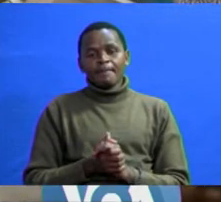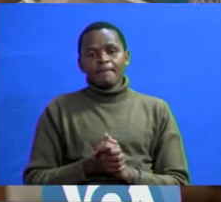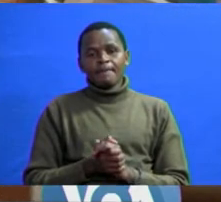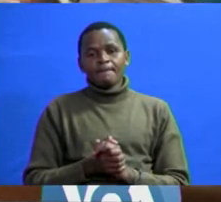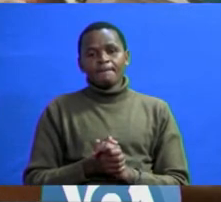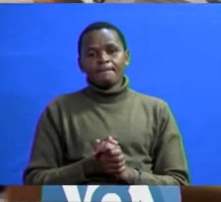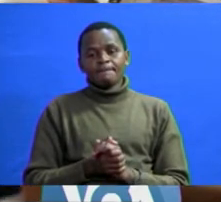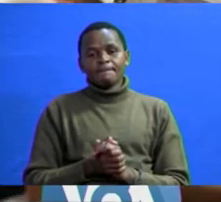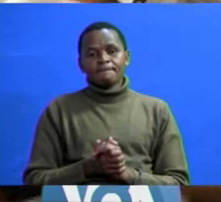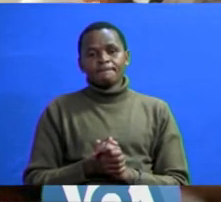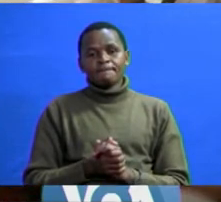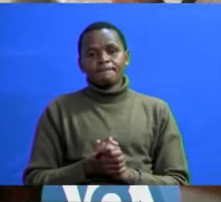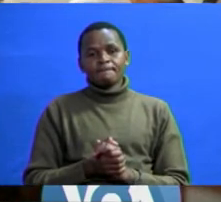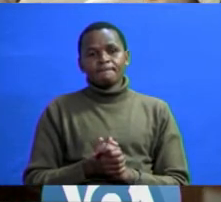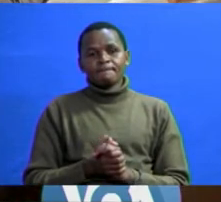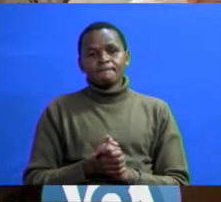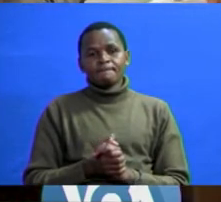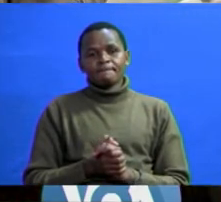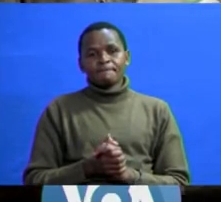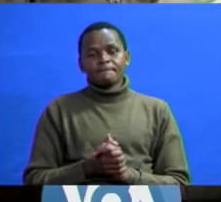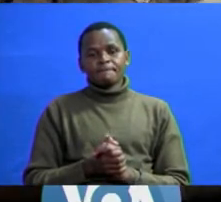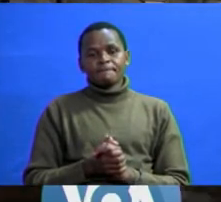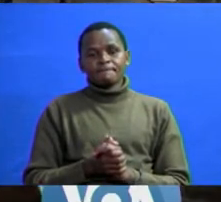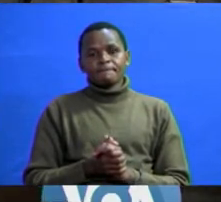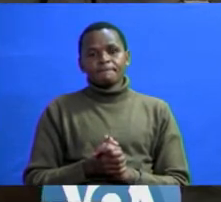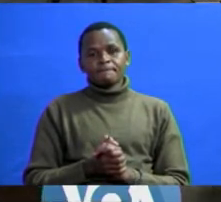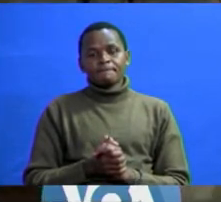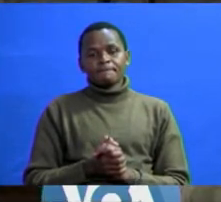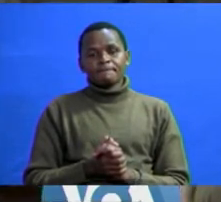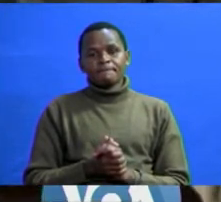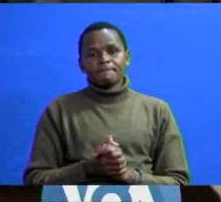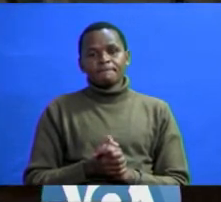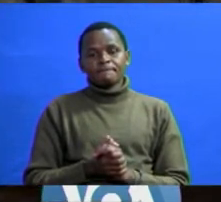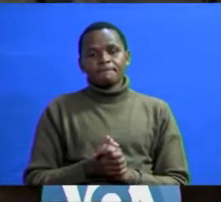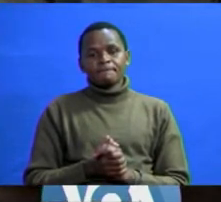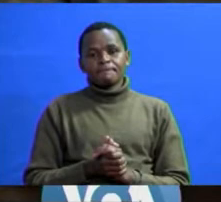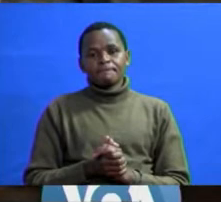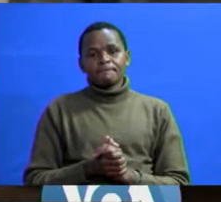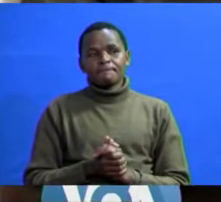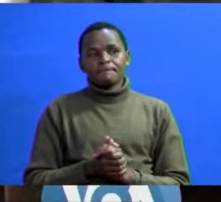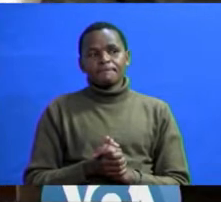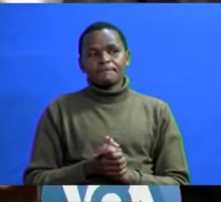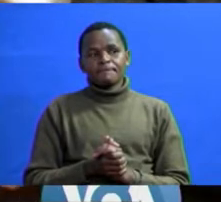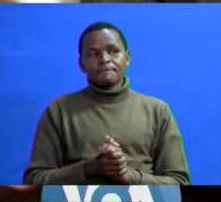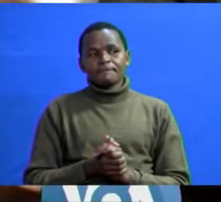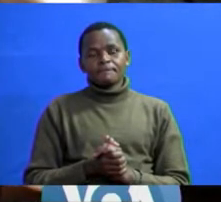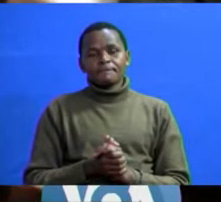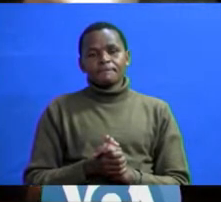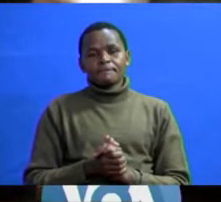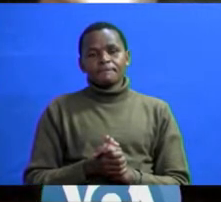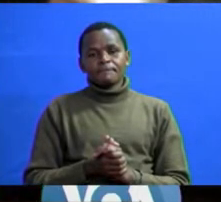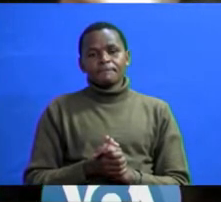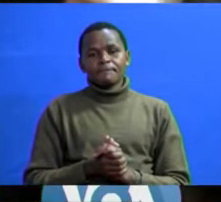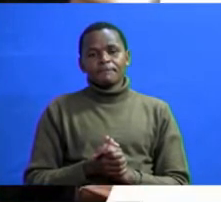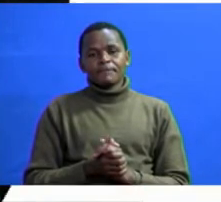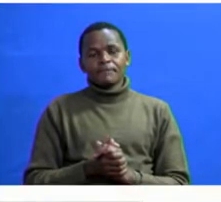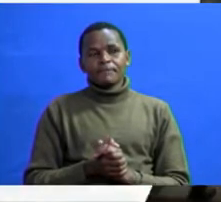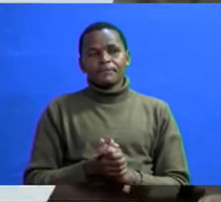He says he's doing what he can with what little he has. Henry Wilkins for VOA News, Kafrun,